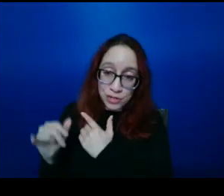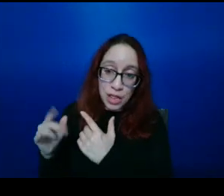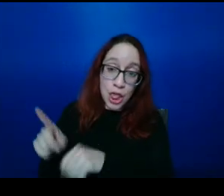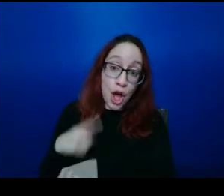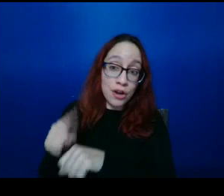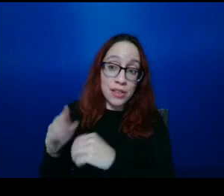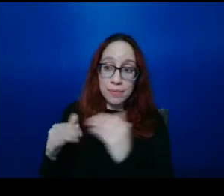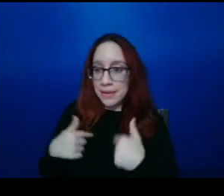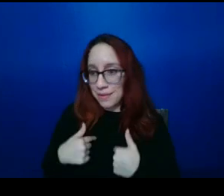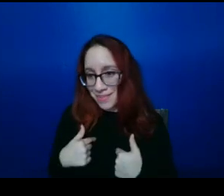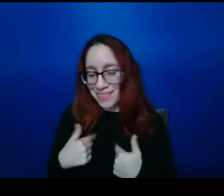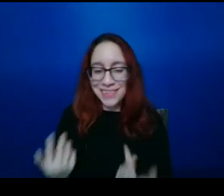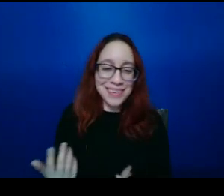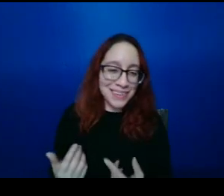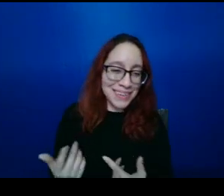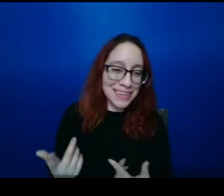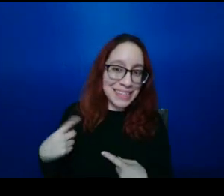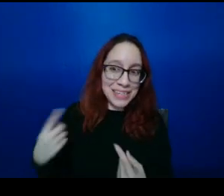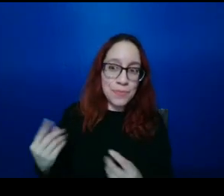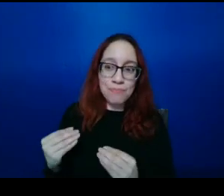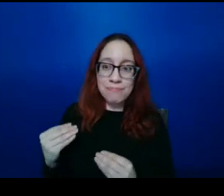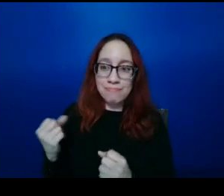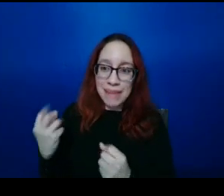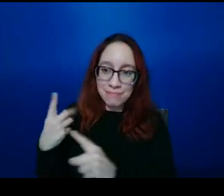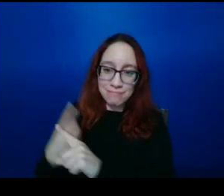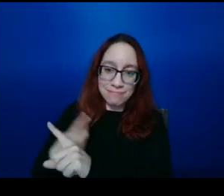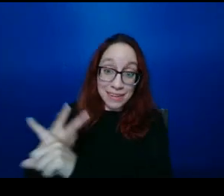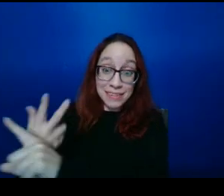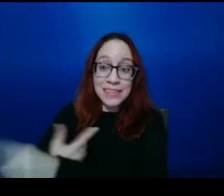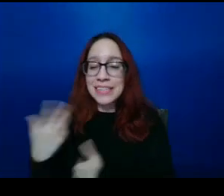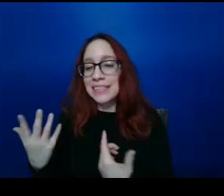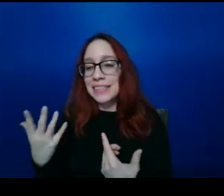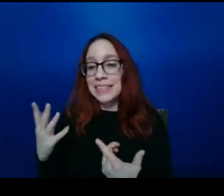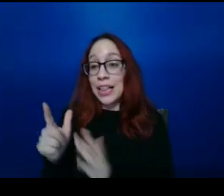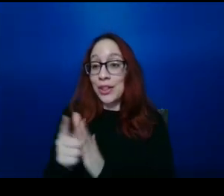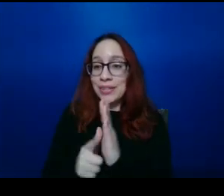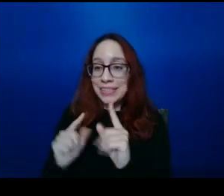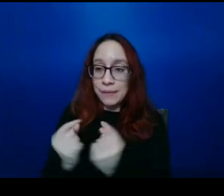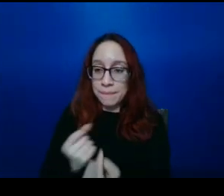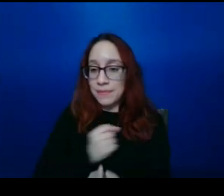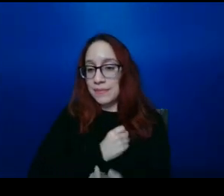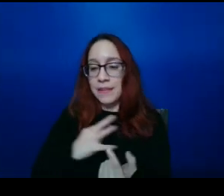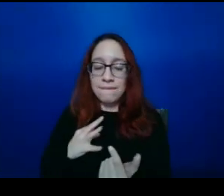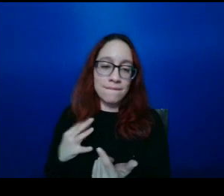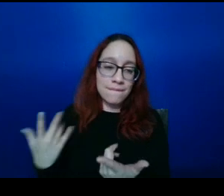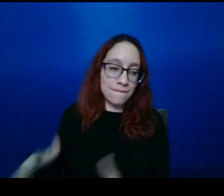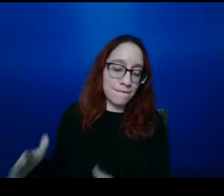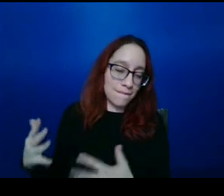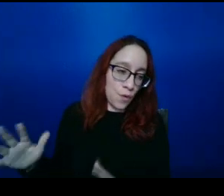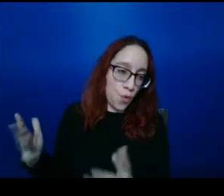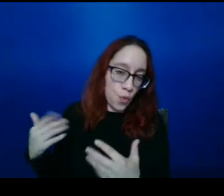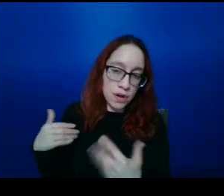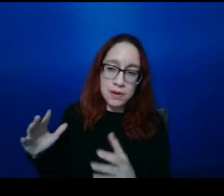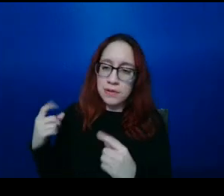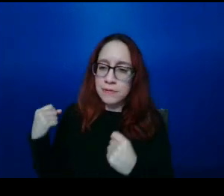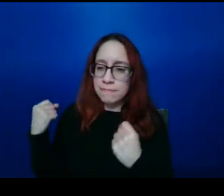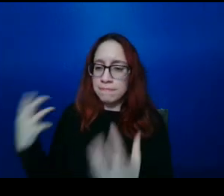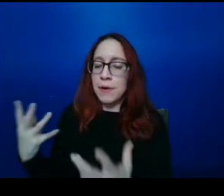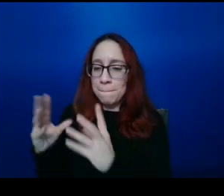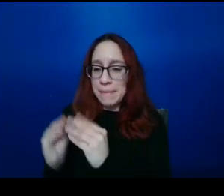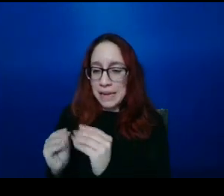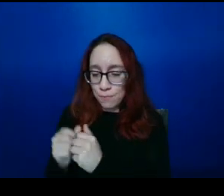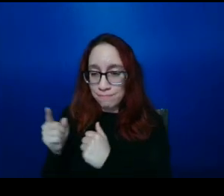I have. They've been around for many months, and your legal team and your staff have had a number of meetings